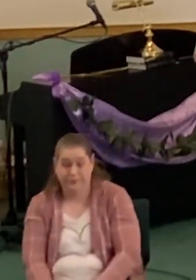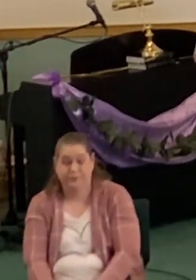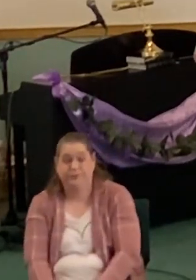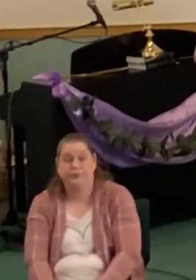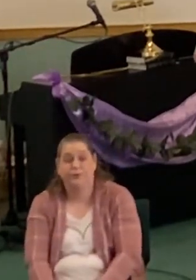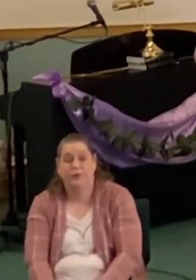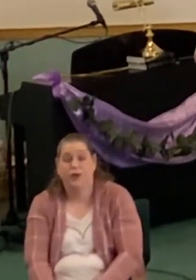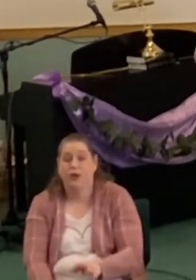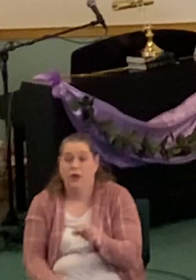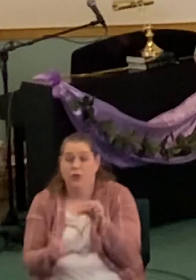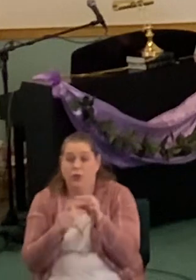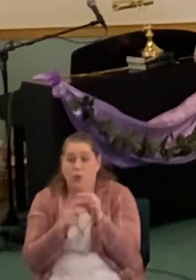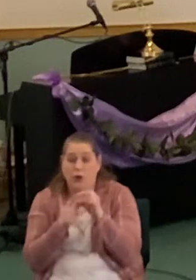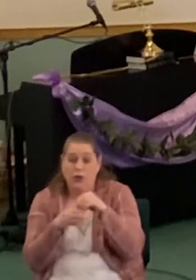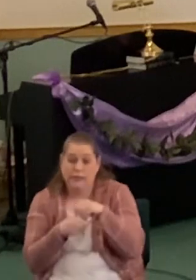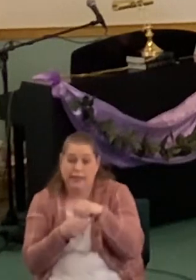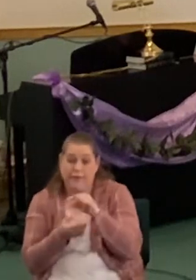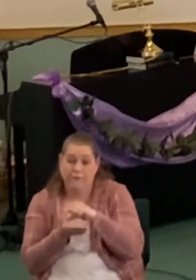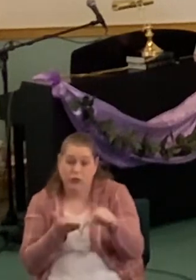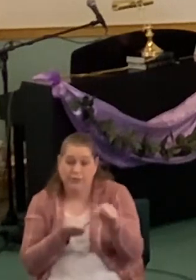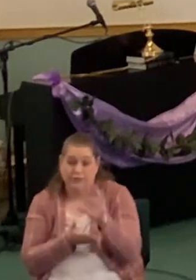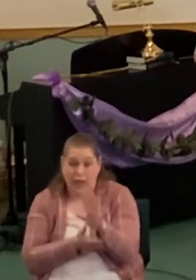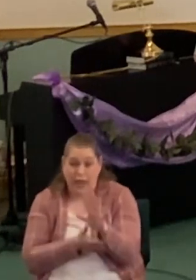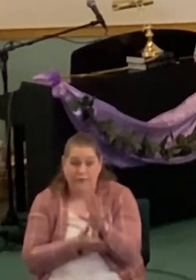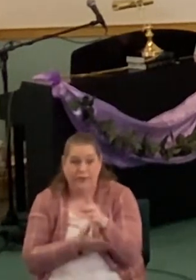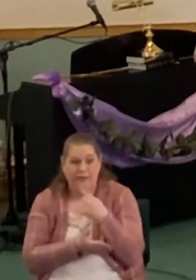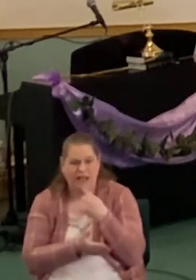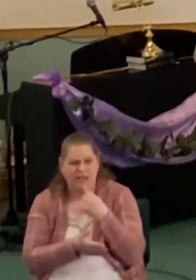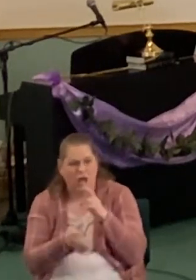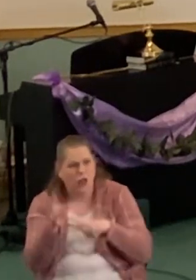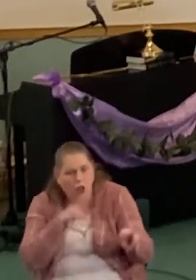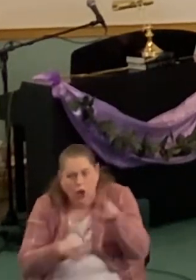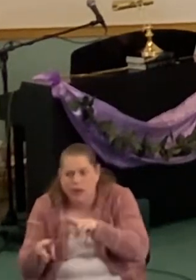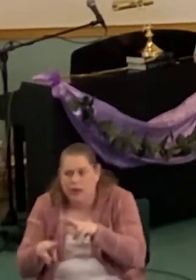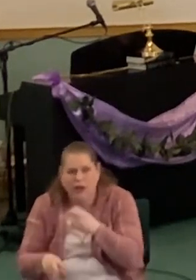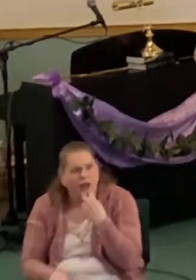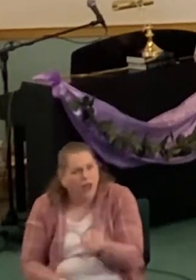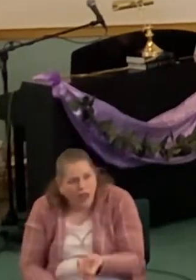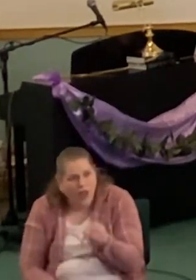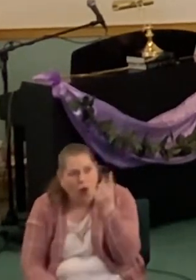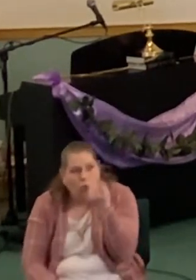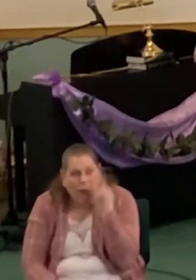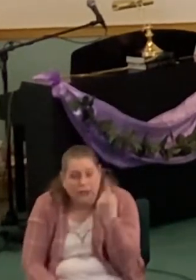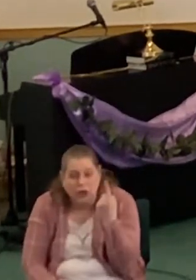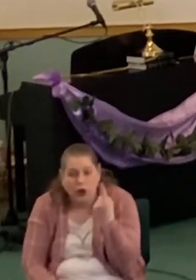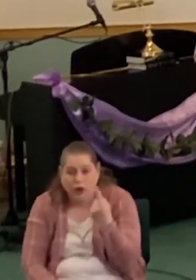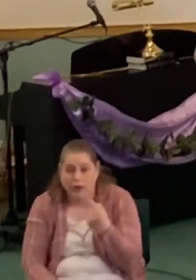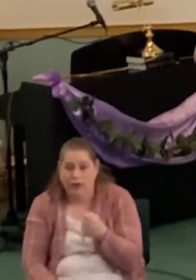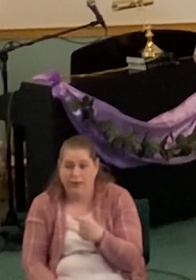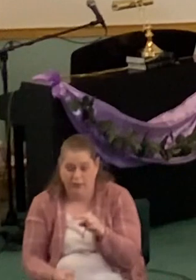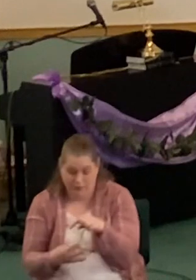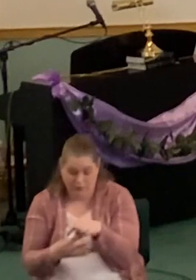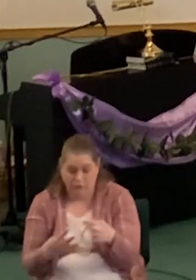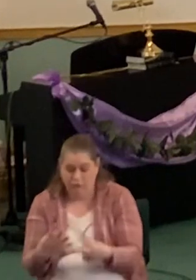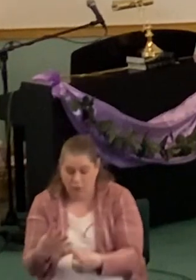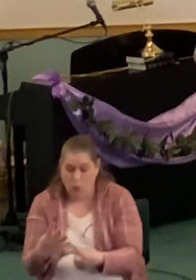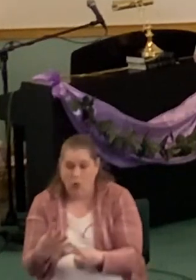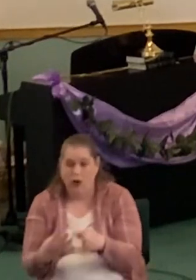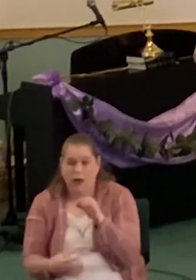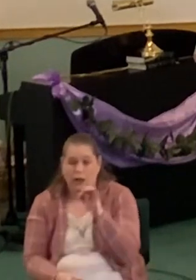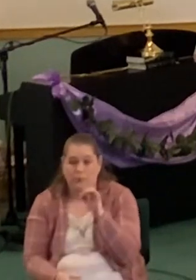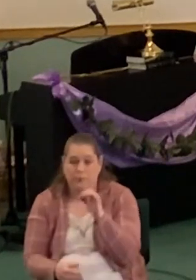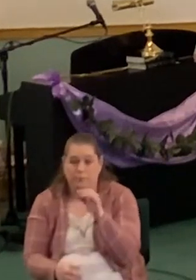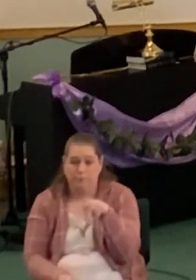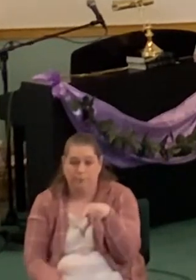Those words in verse 5 where it says, look, observe, be astonished, wonder. Those are four plural imperatives in